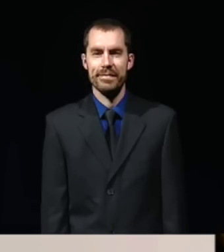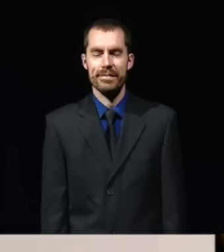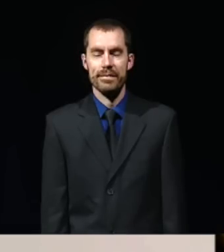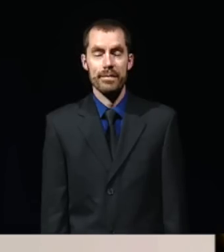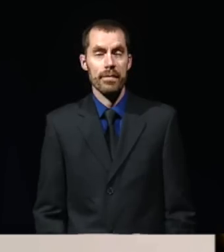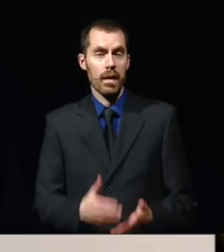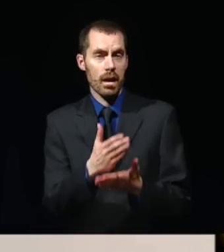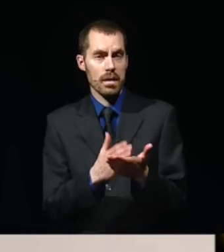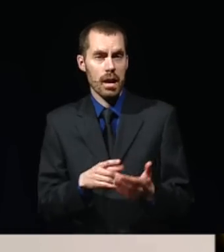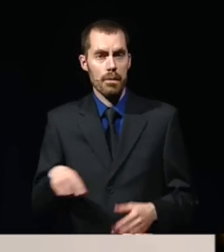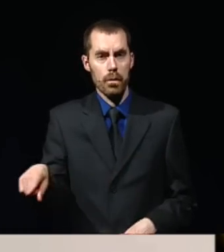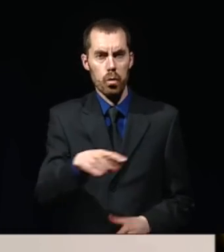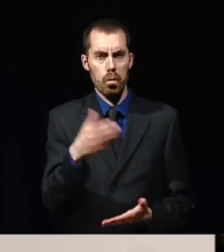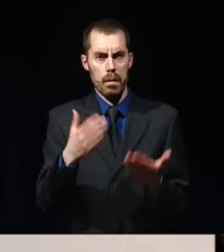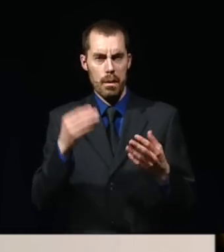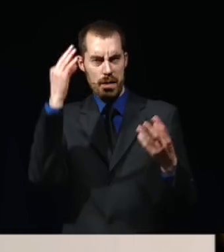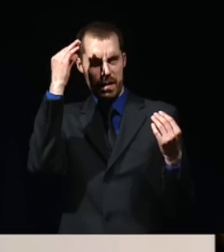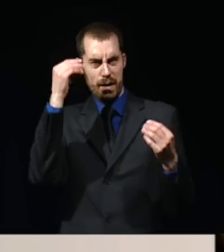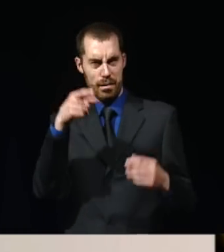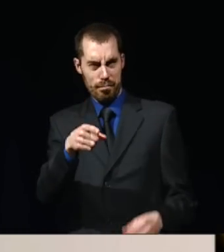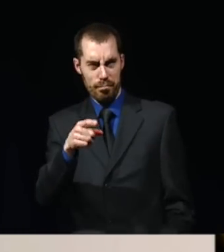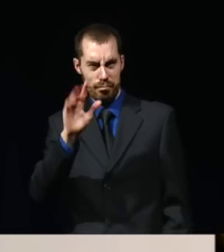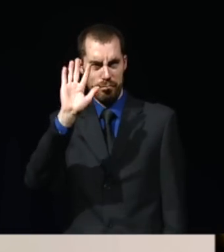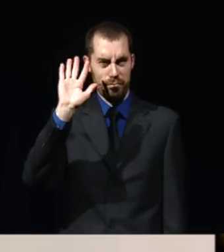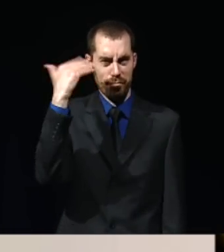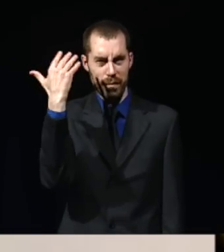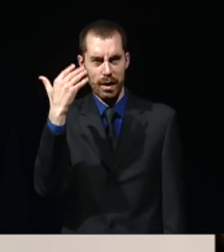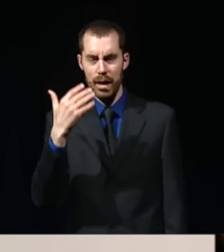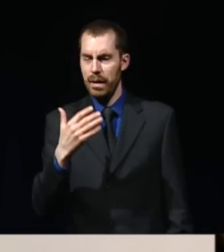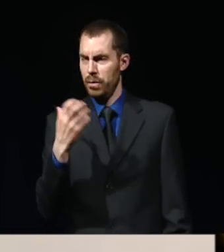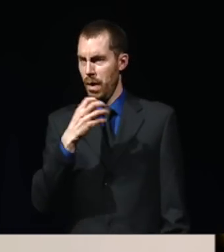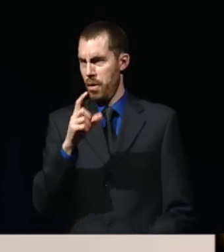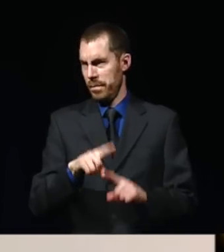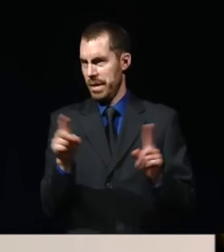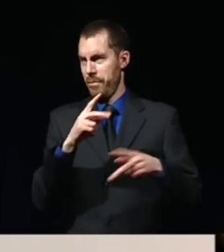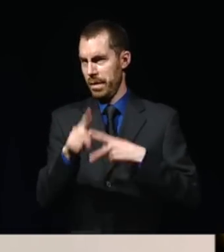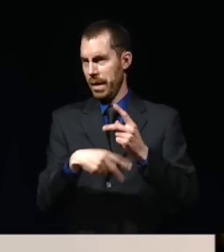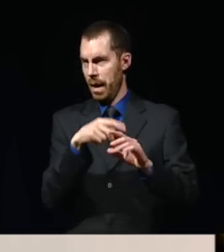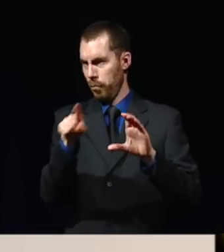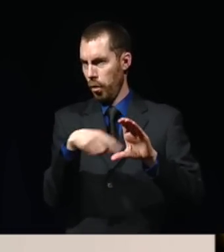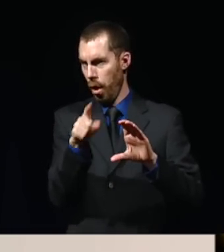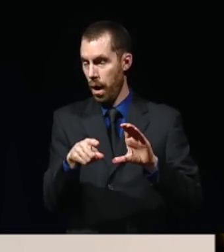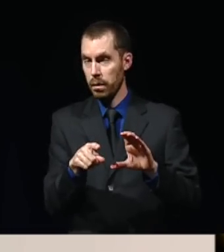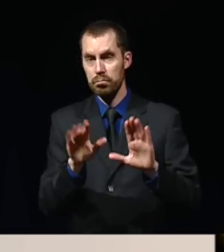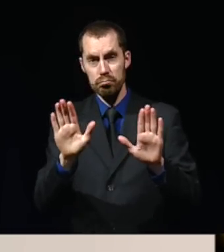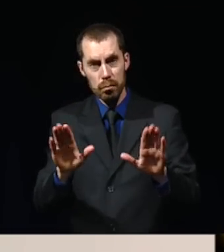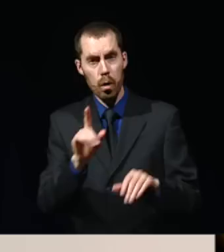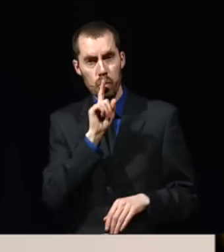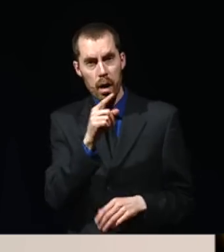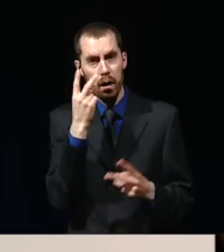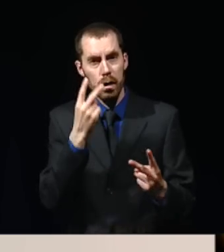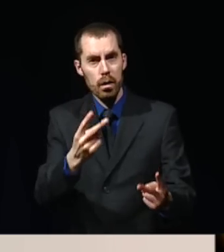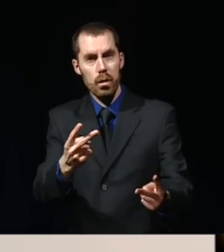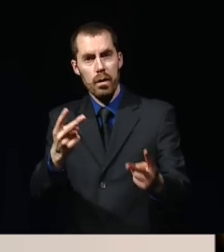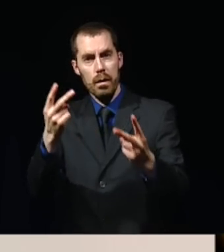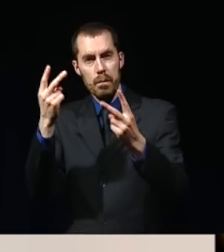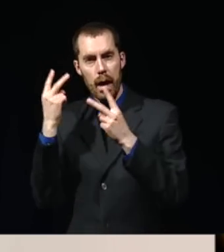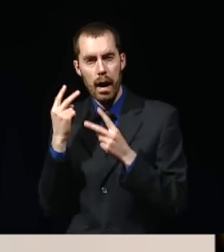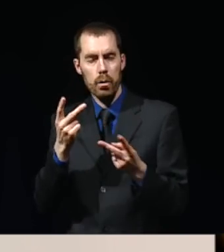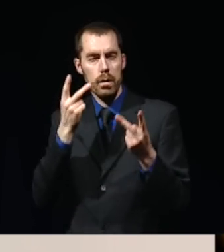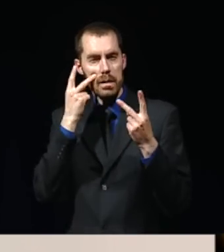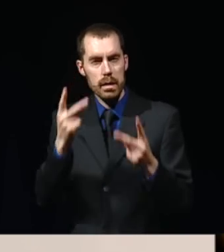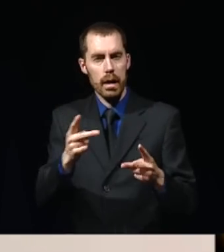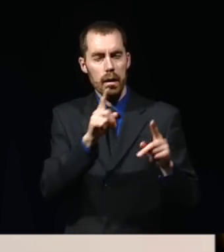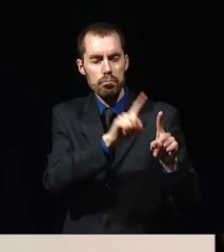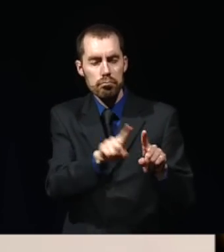Some of you may be thinking, is she nuts? Or, oh, wow, we must have different clocks. But really, when you take a look back and see all the things